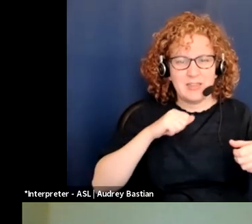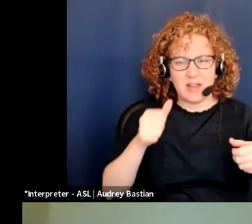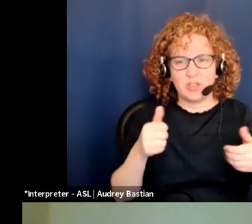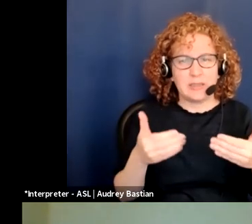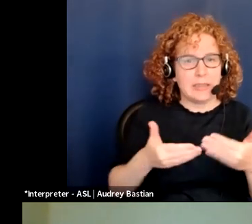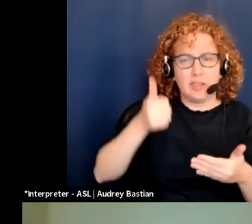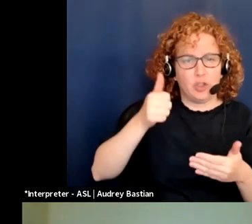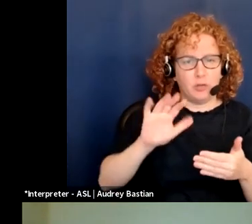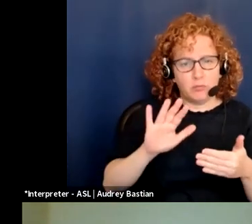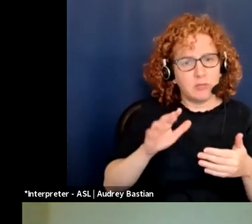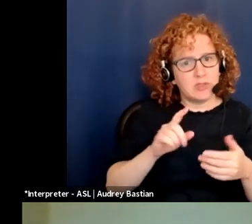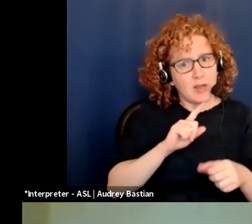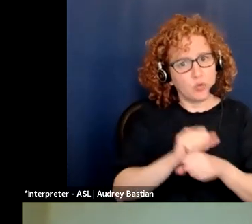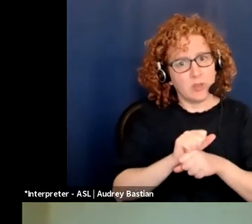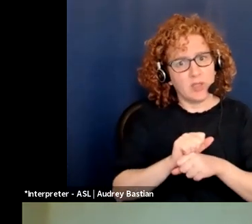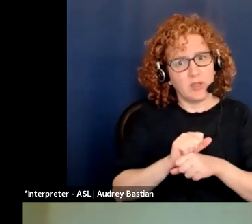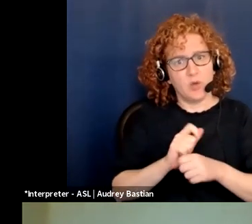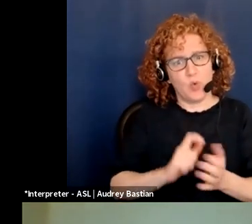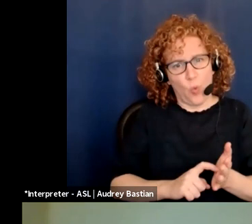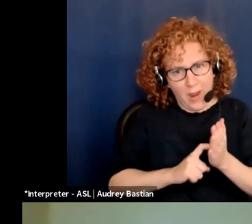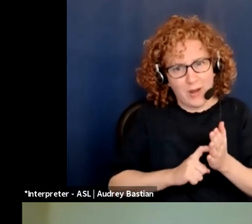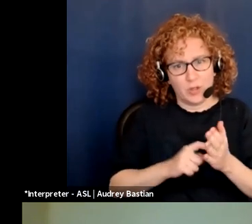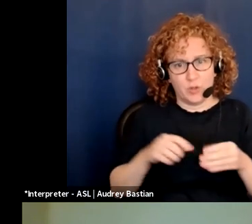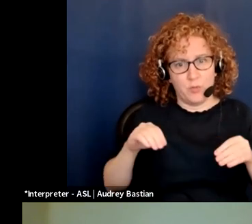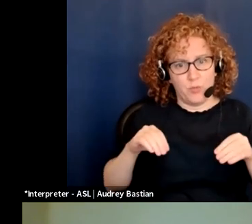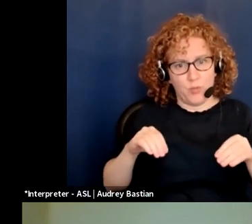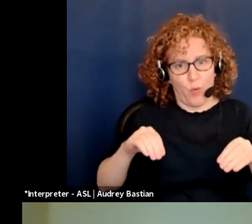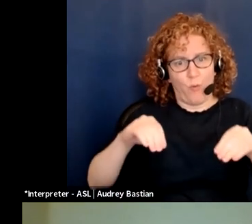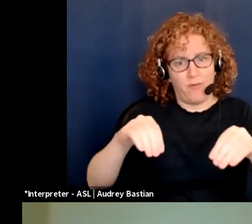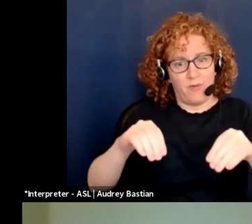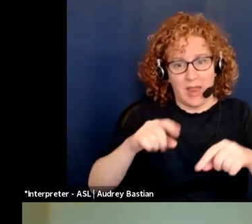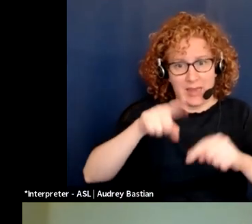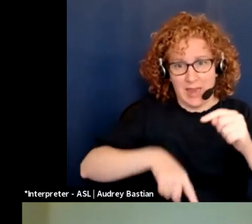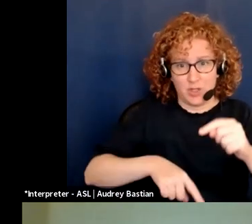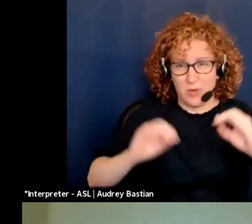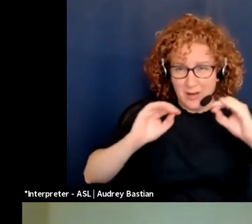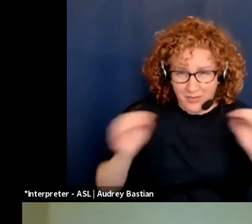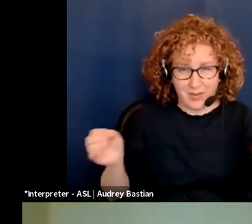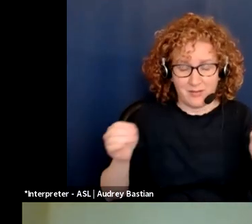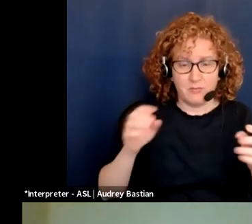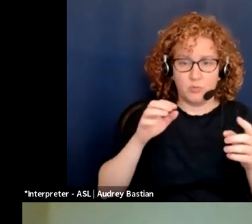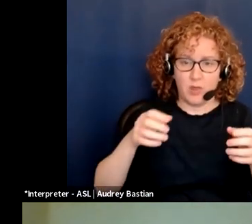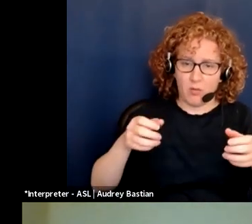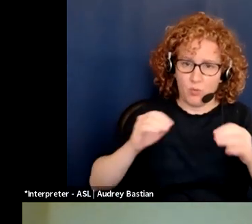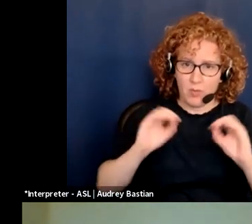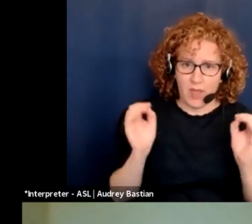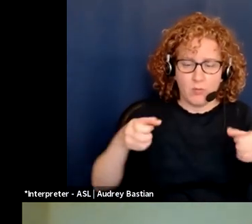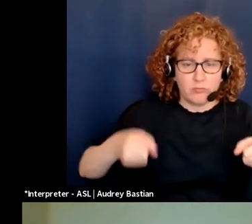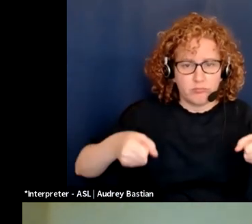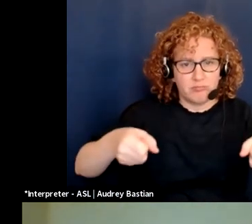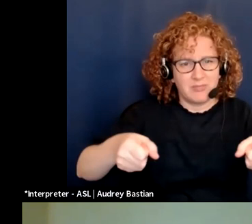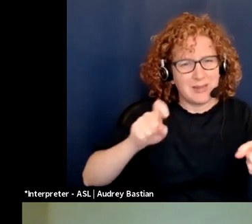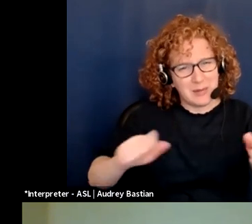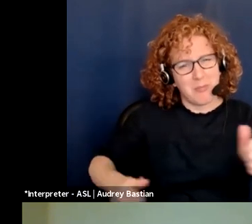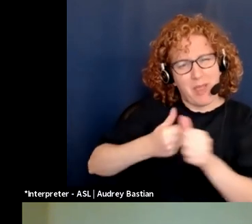or they're inconvenient. Like, I literally cannot do anything, so I really need to have a